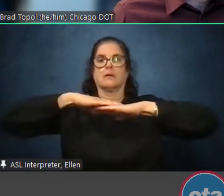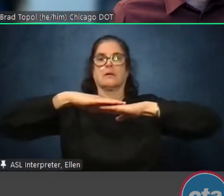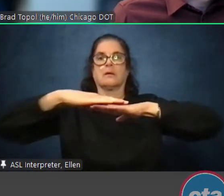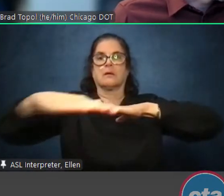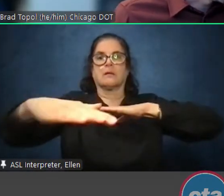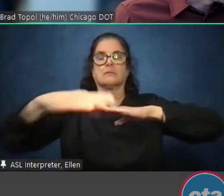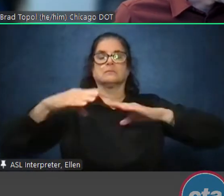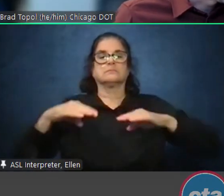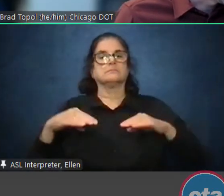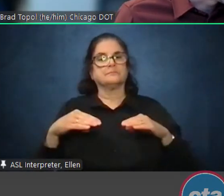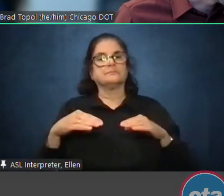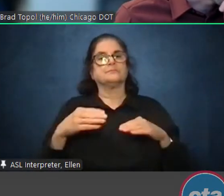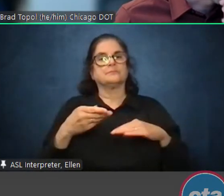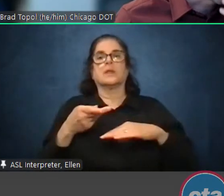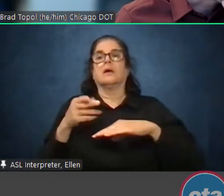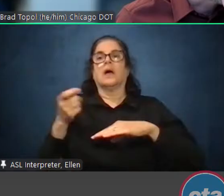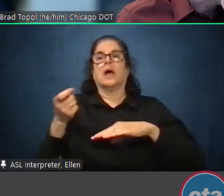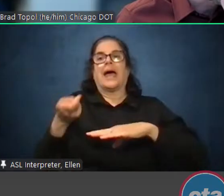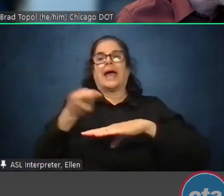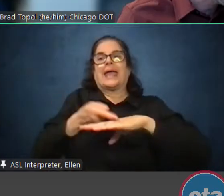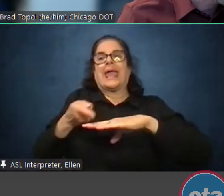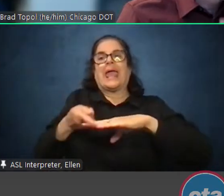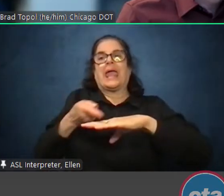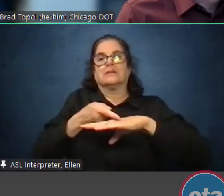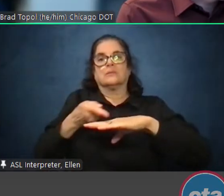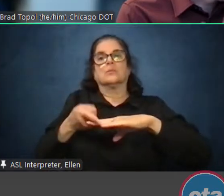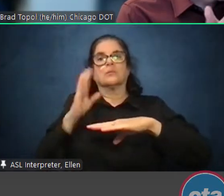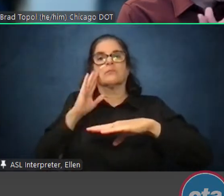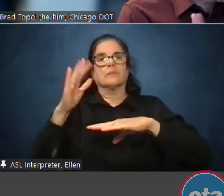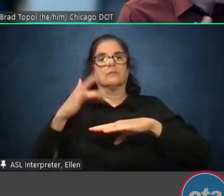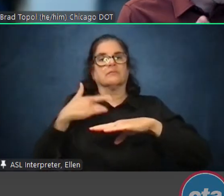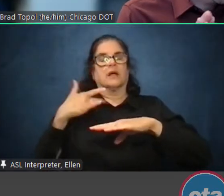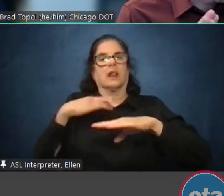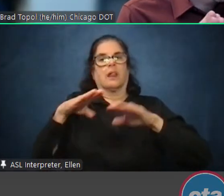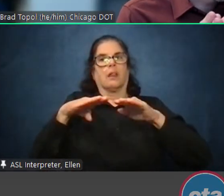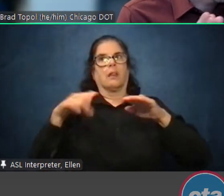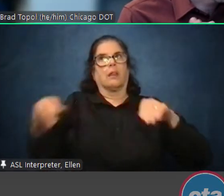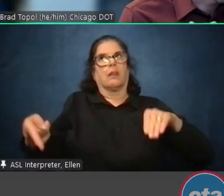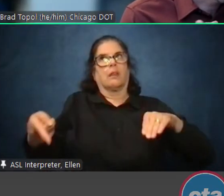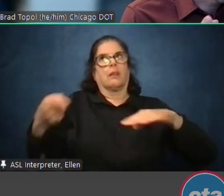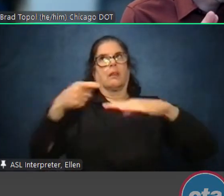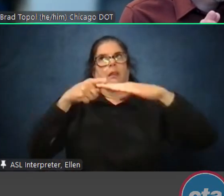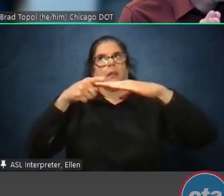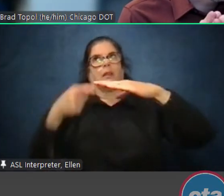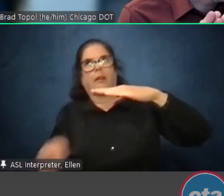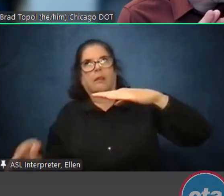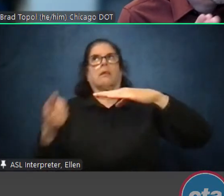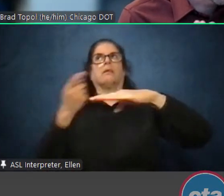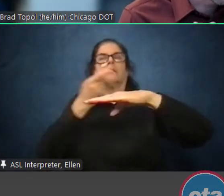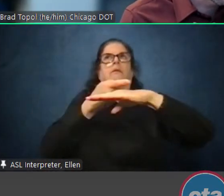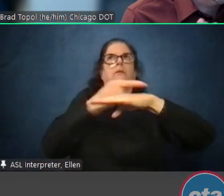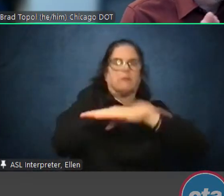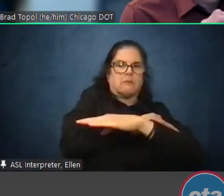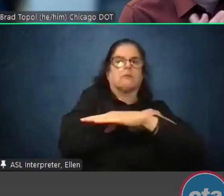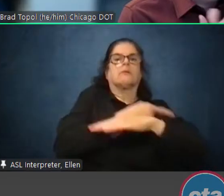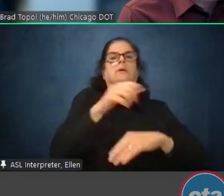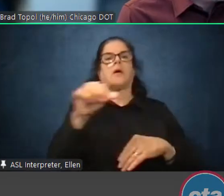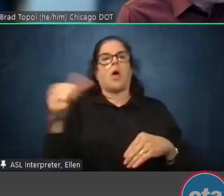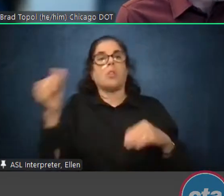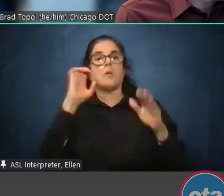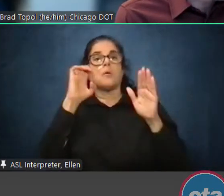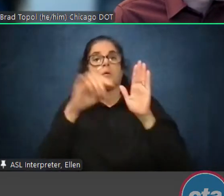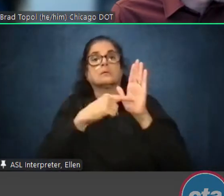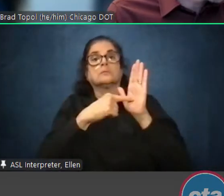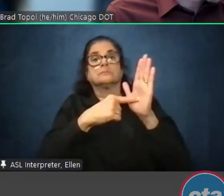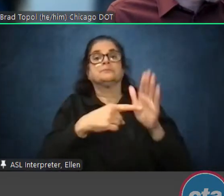cane on either side of them. Other images we show are examples from Vancouver, where they